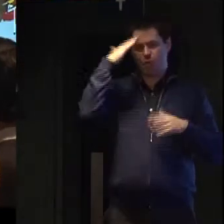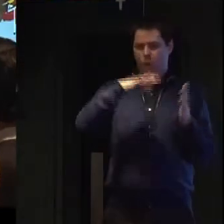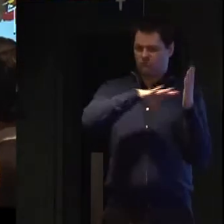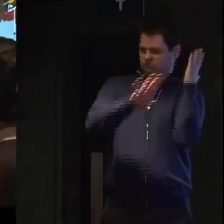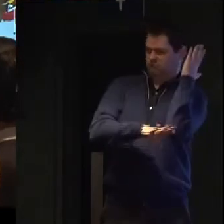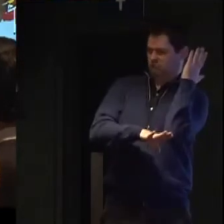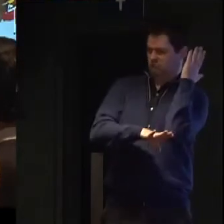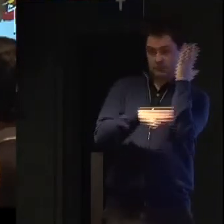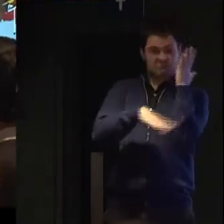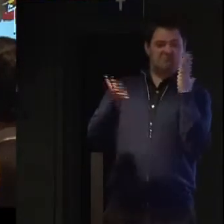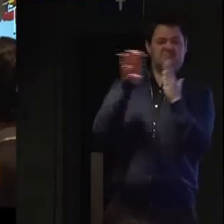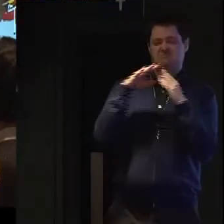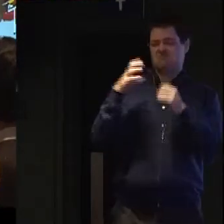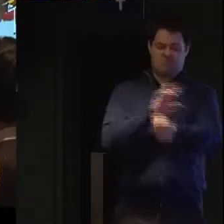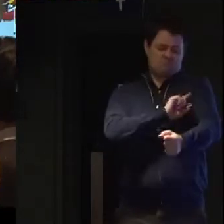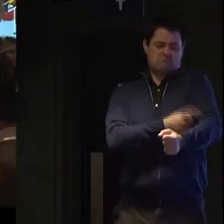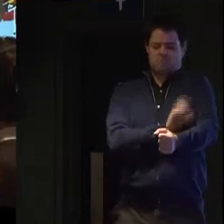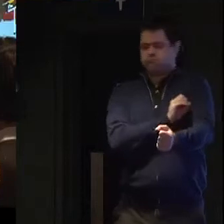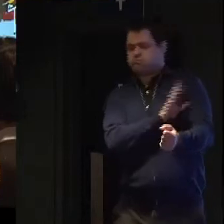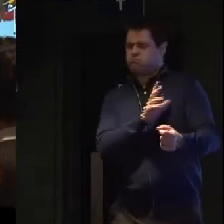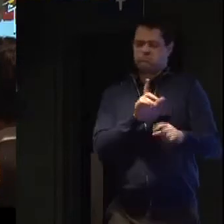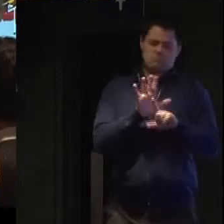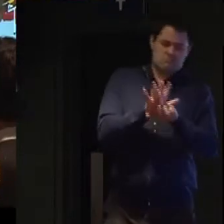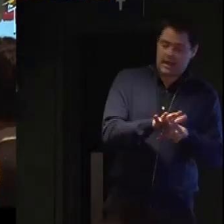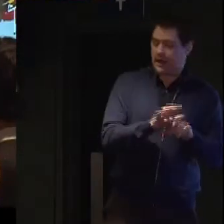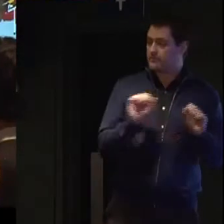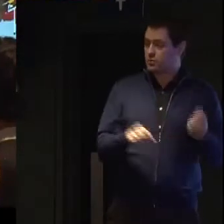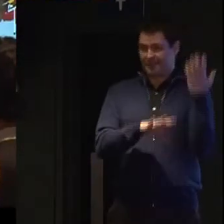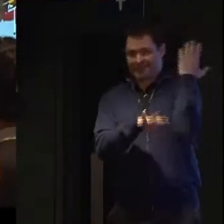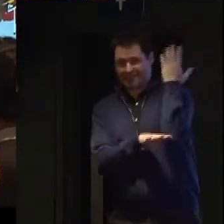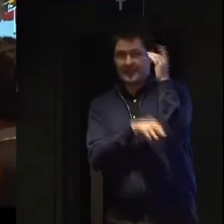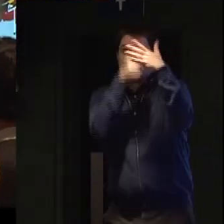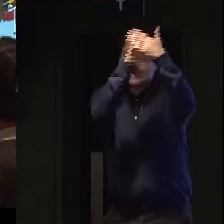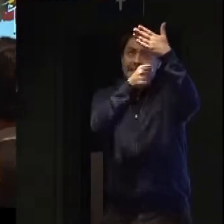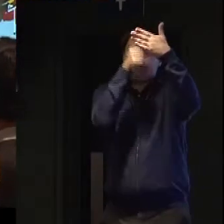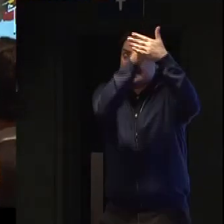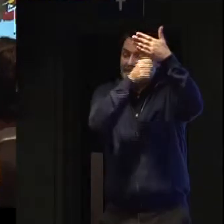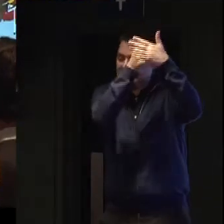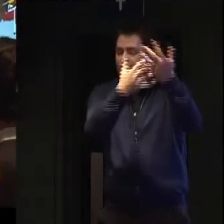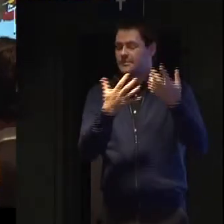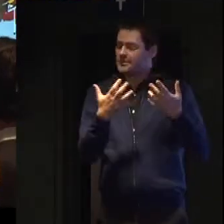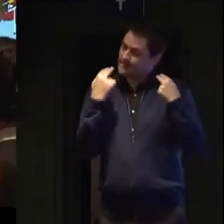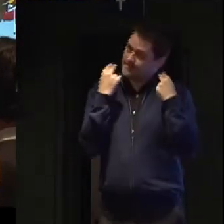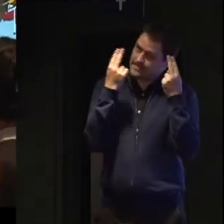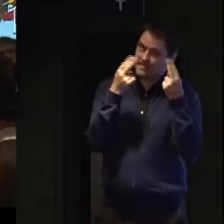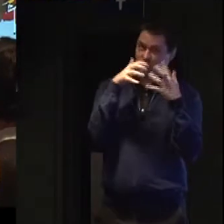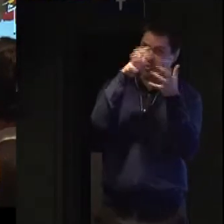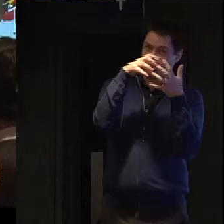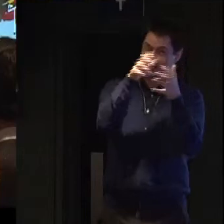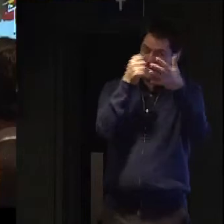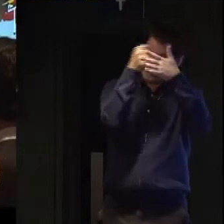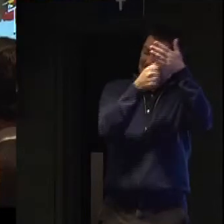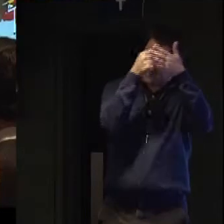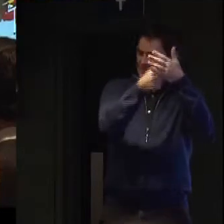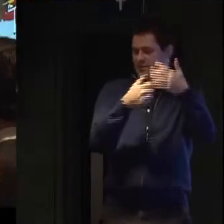not always people who maybe have a lot of authority, and so that can be a real challenge for them. Our role at the Premier League really is to support them in